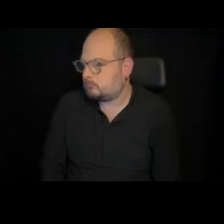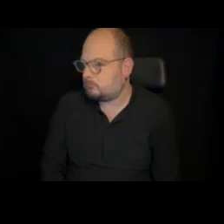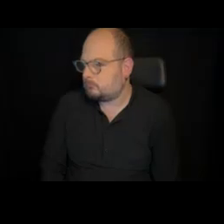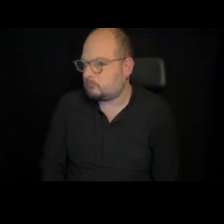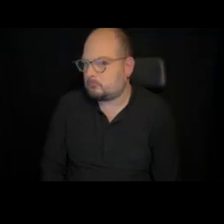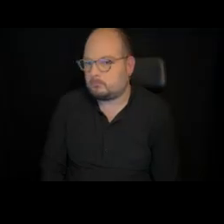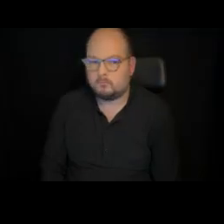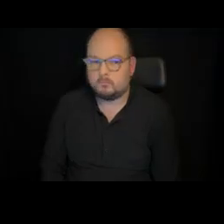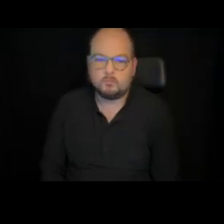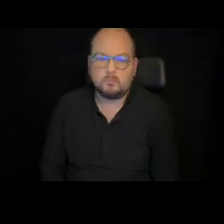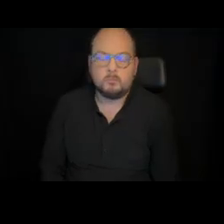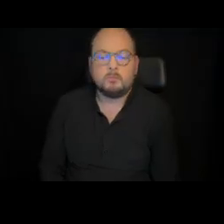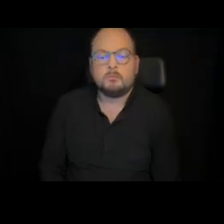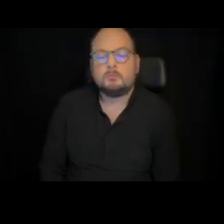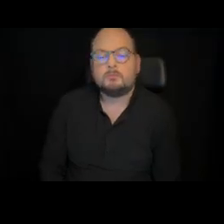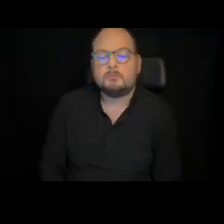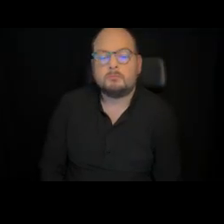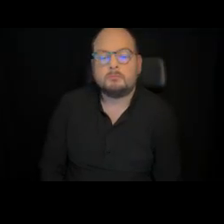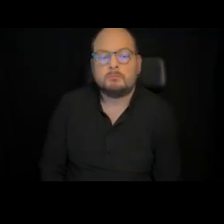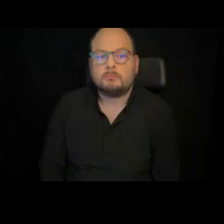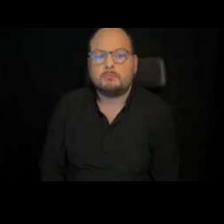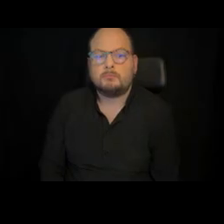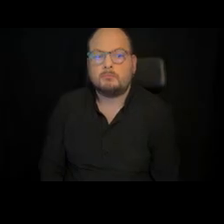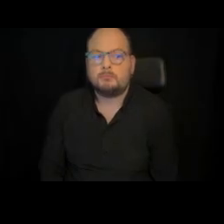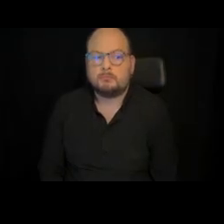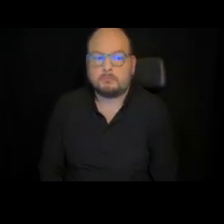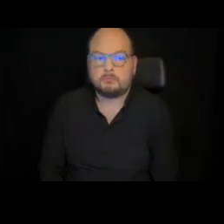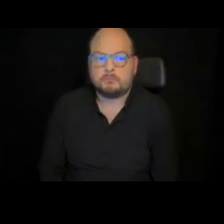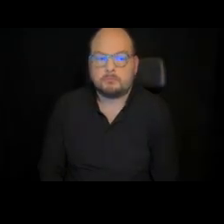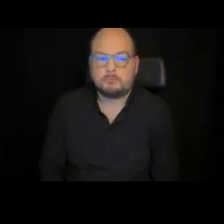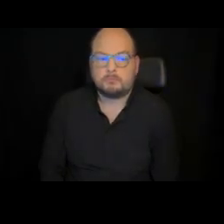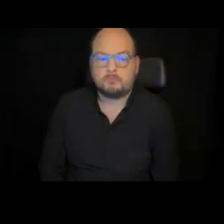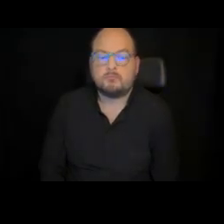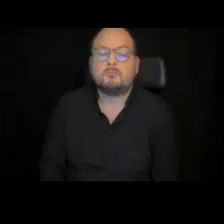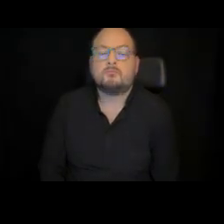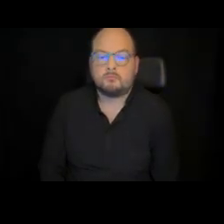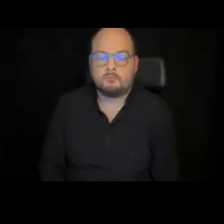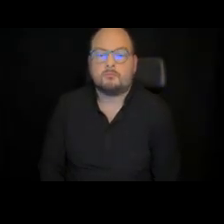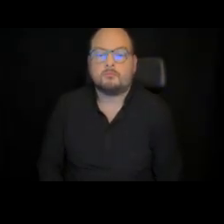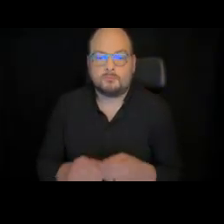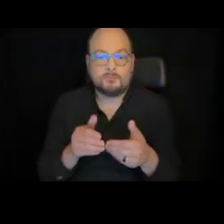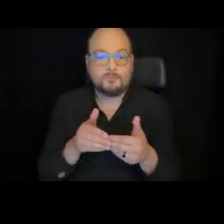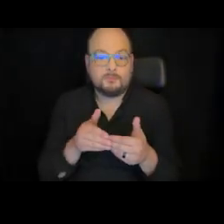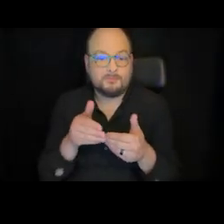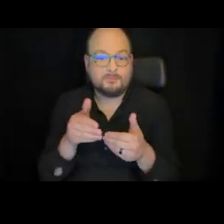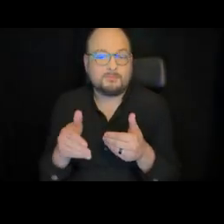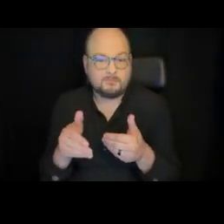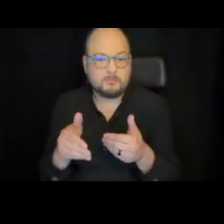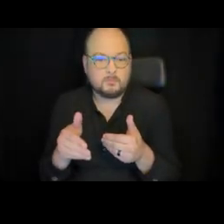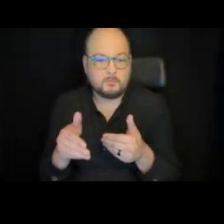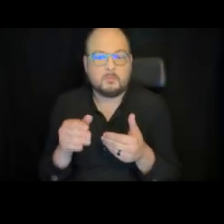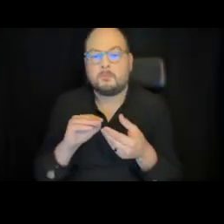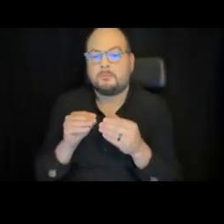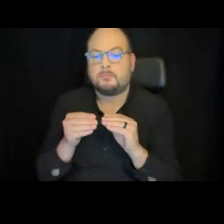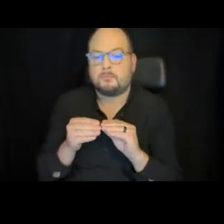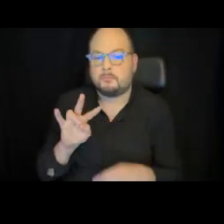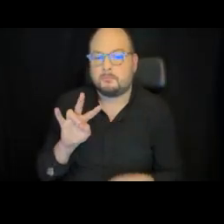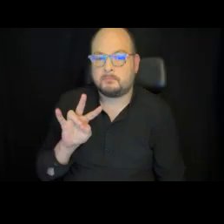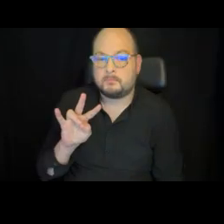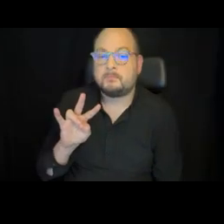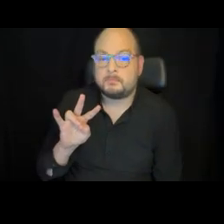selections have been made. I can close this poll and we'll advance to knowledge check